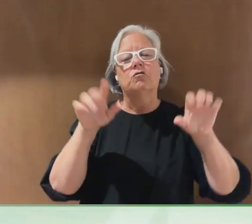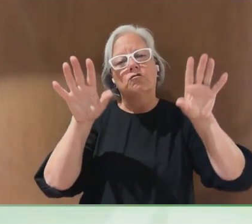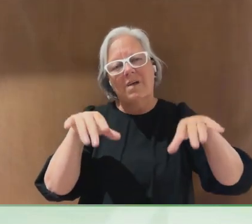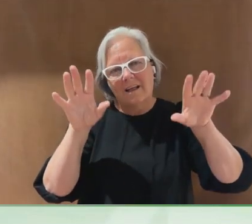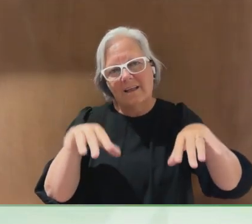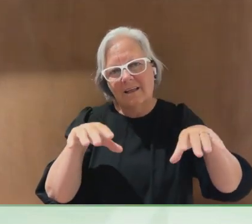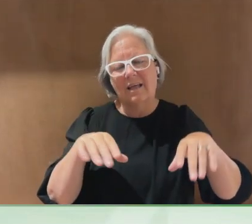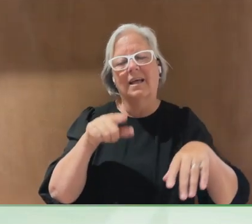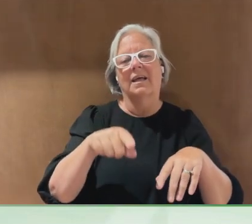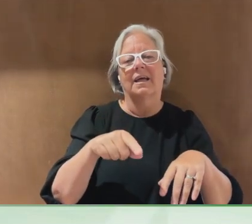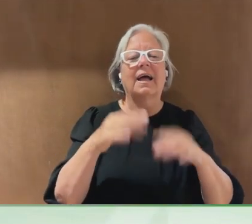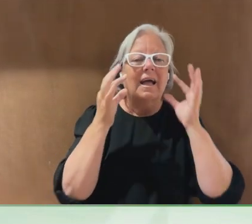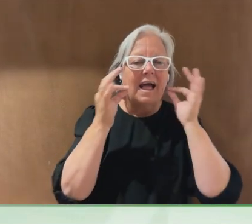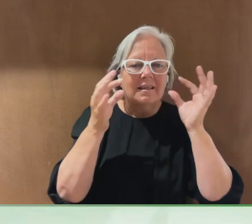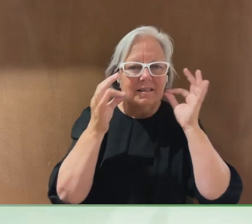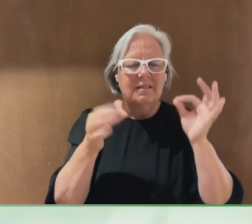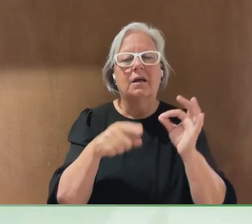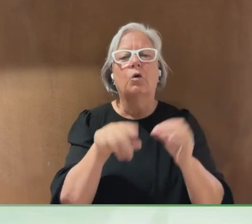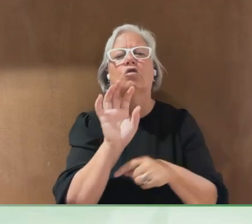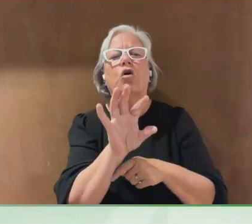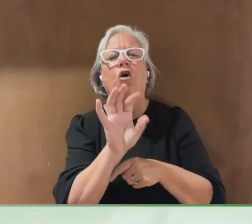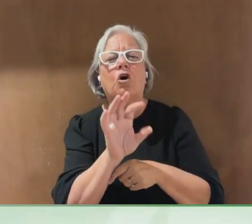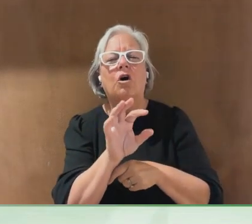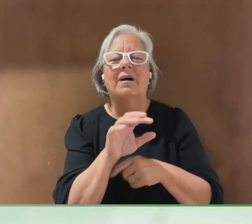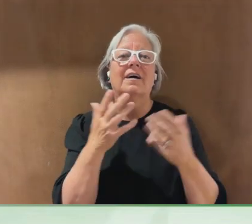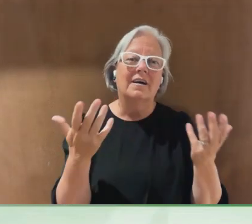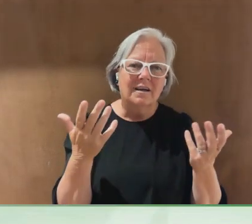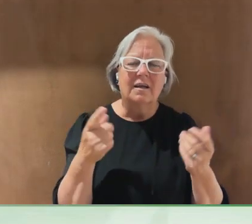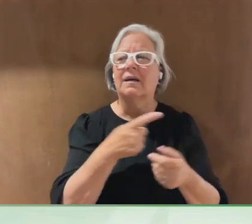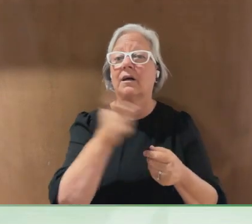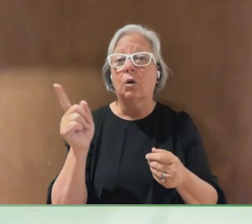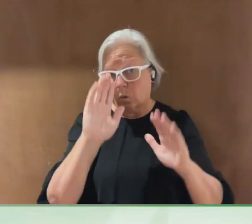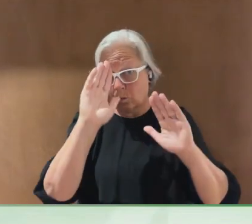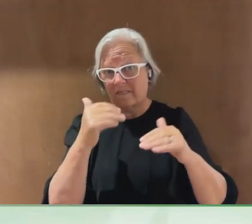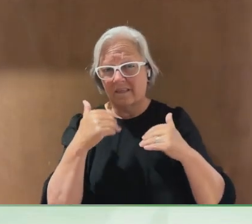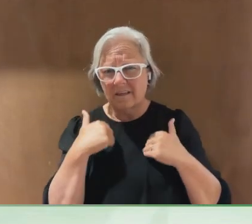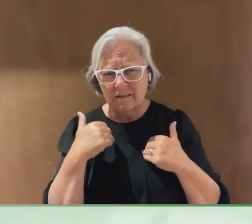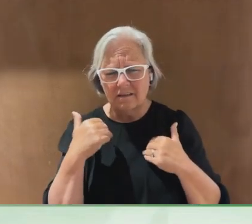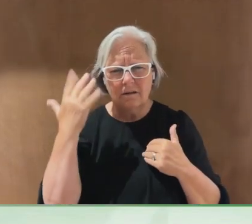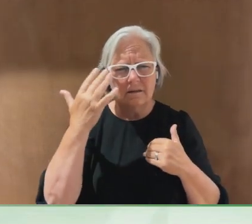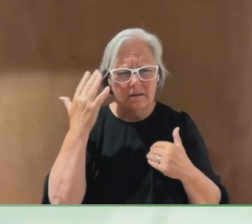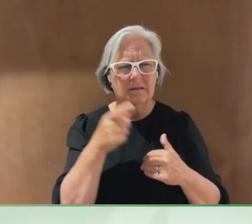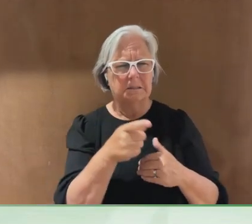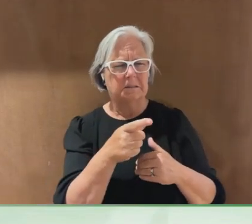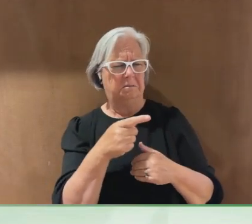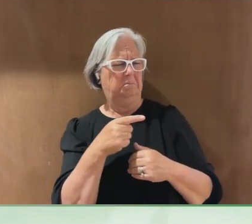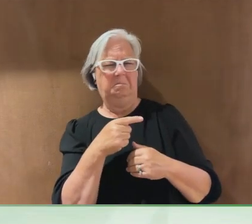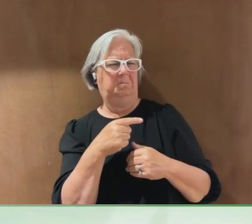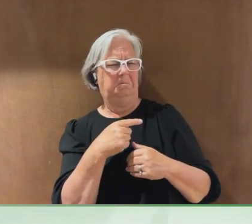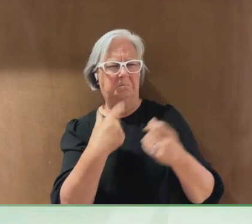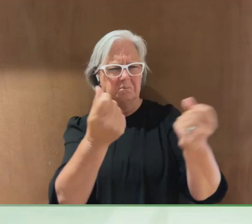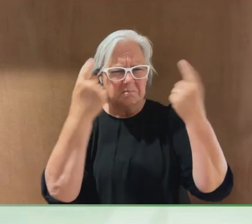often some people who are autistic won't get these kinds of metaphors. So what is raining cats and dogs